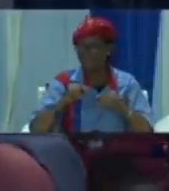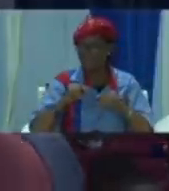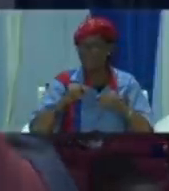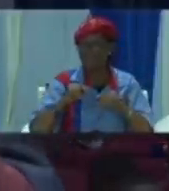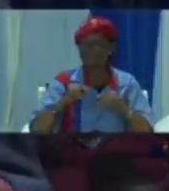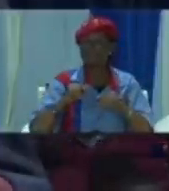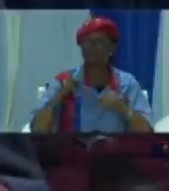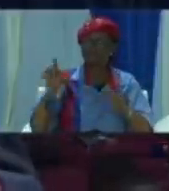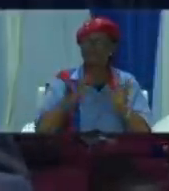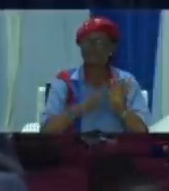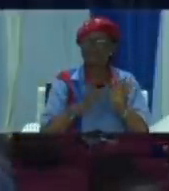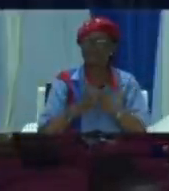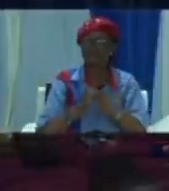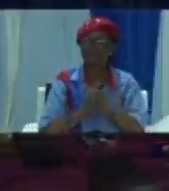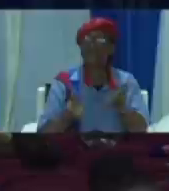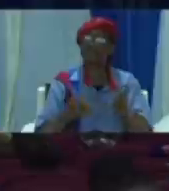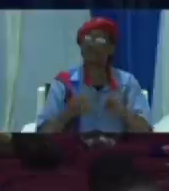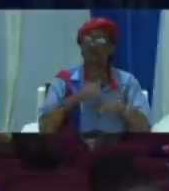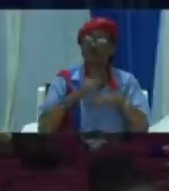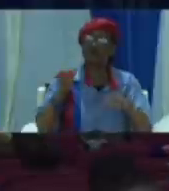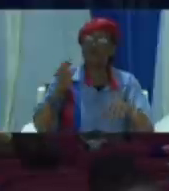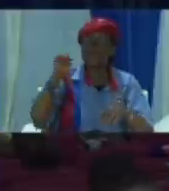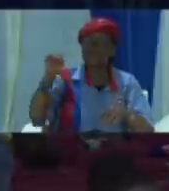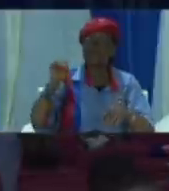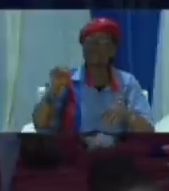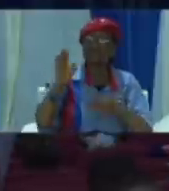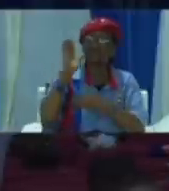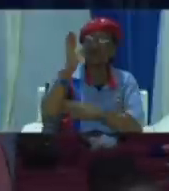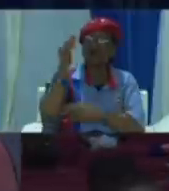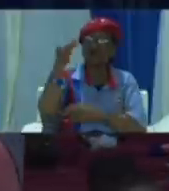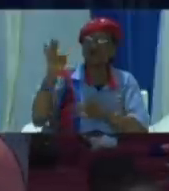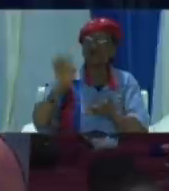The Bible calls him the God of Glory.